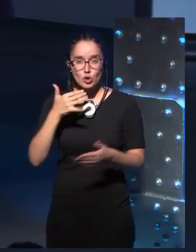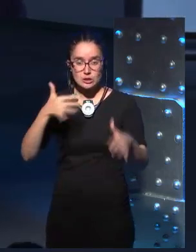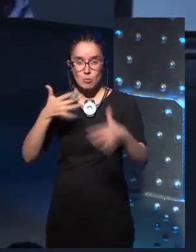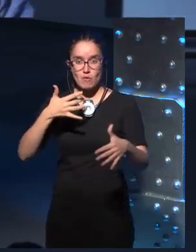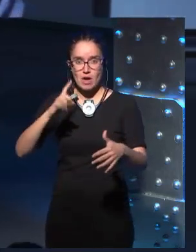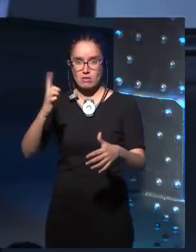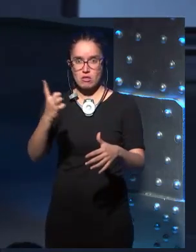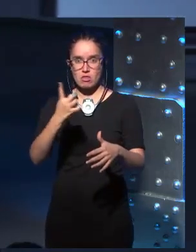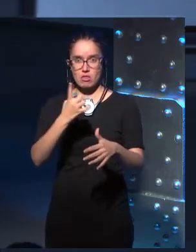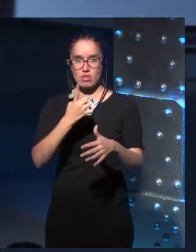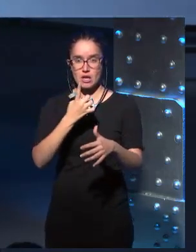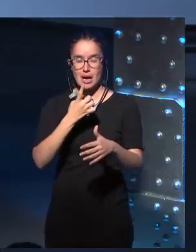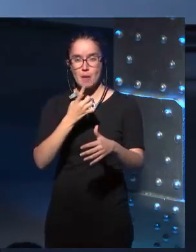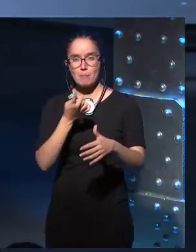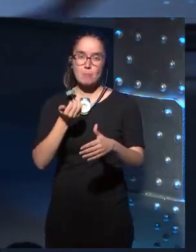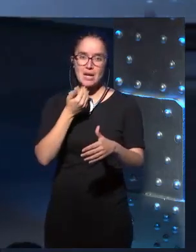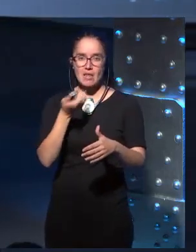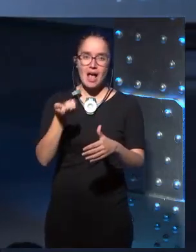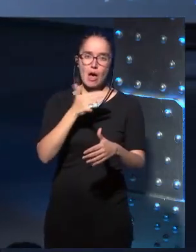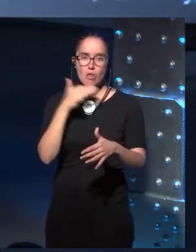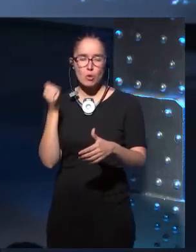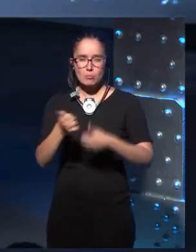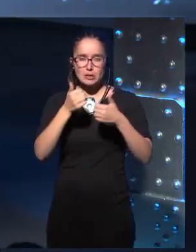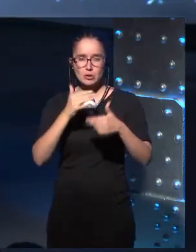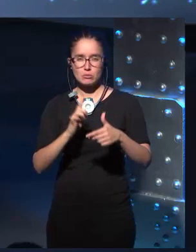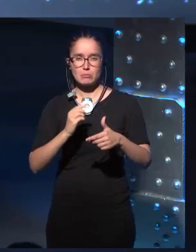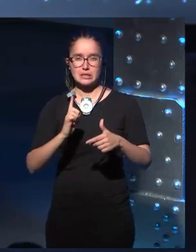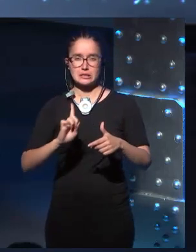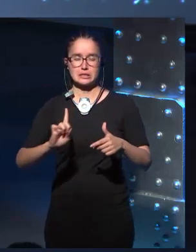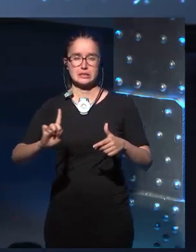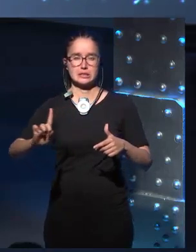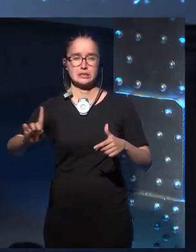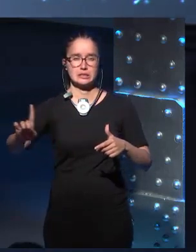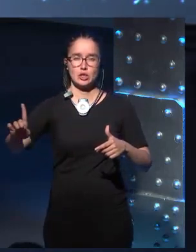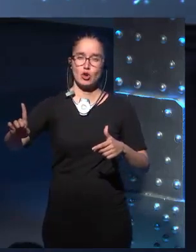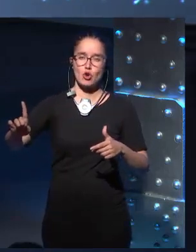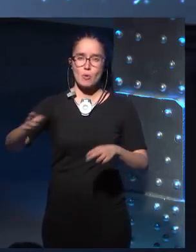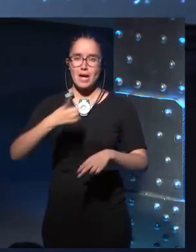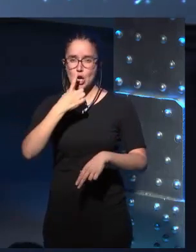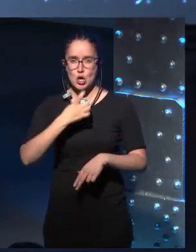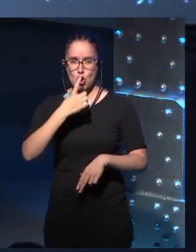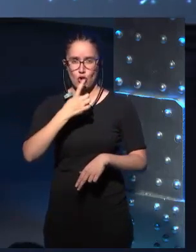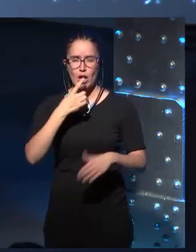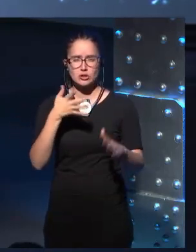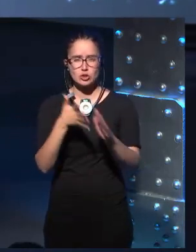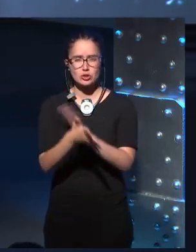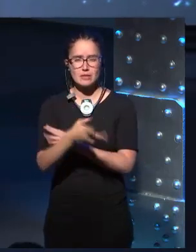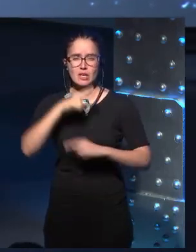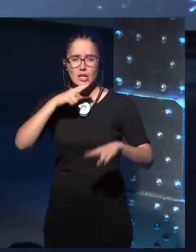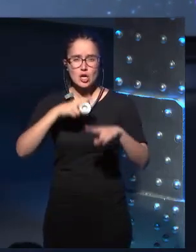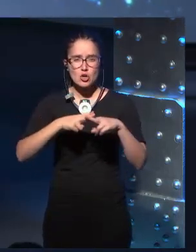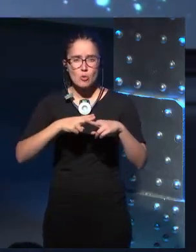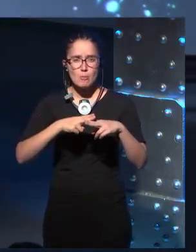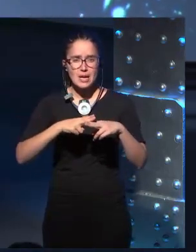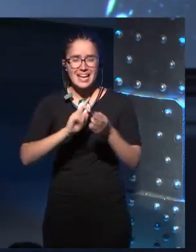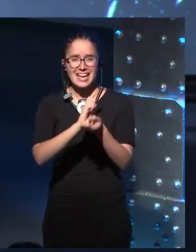more blue. When something moves away from you, it looks more red. That is called a redshift.